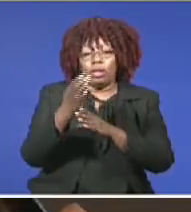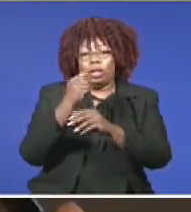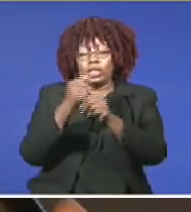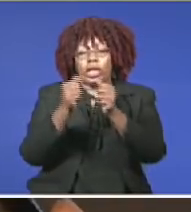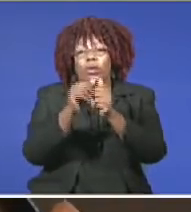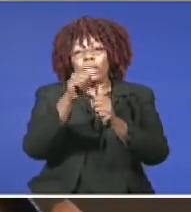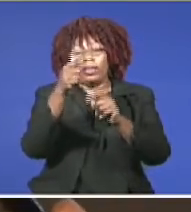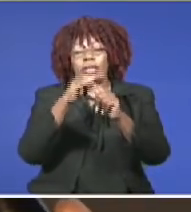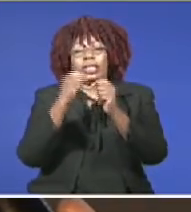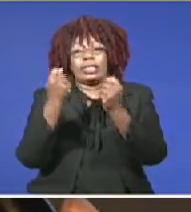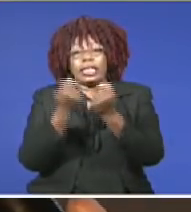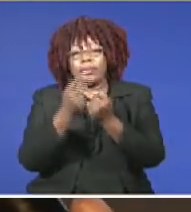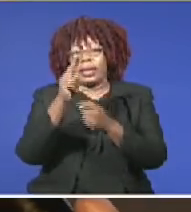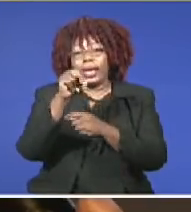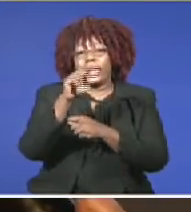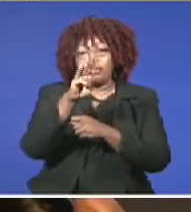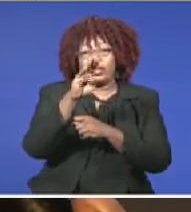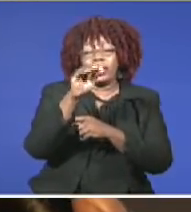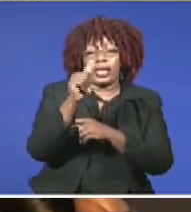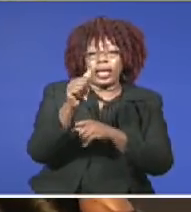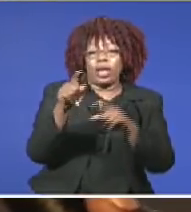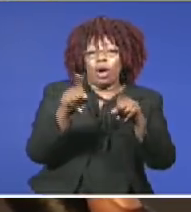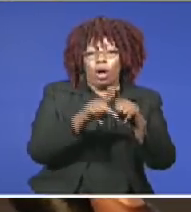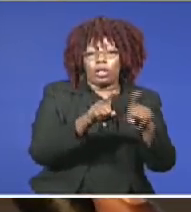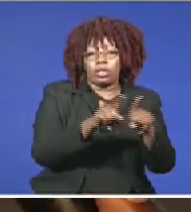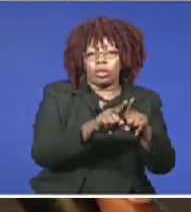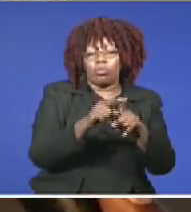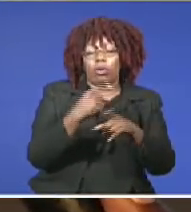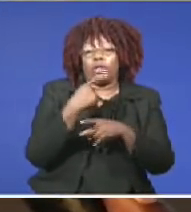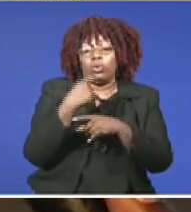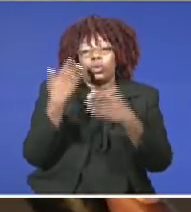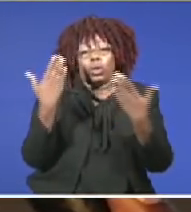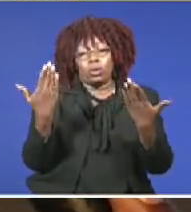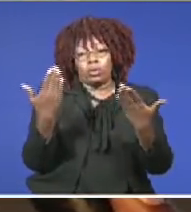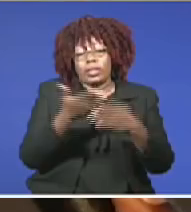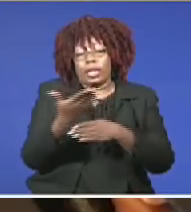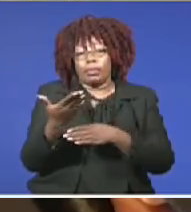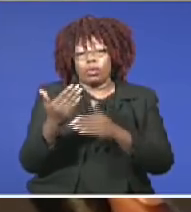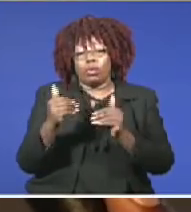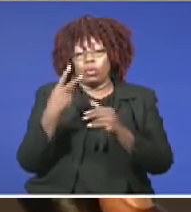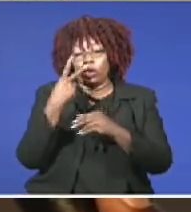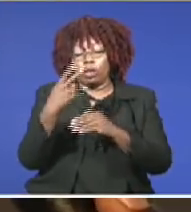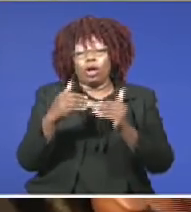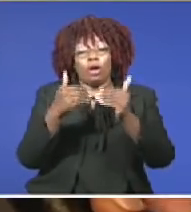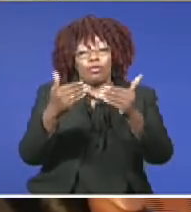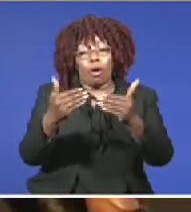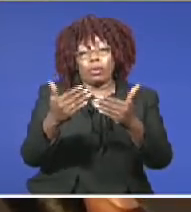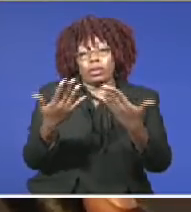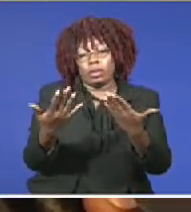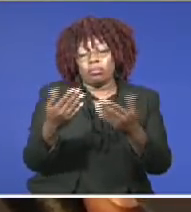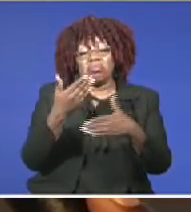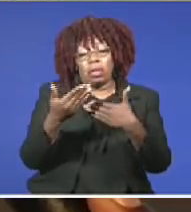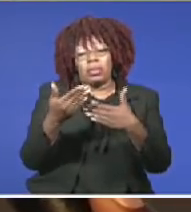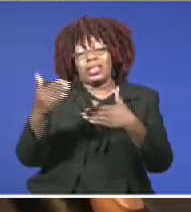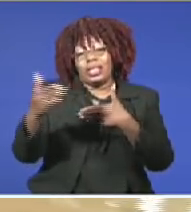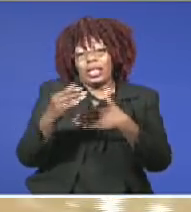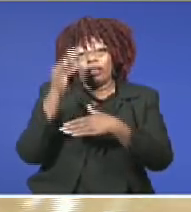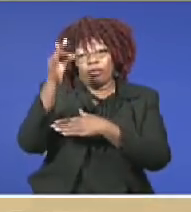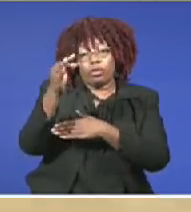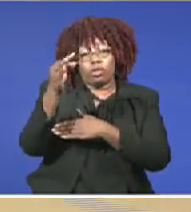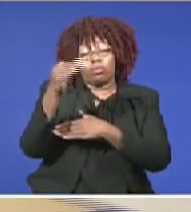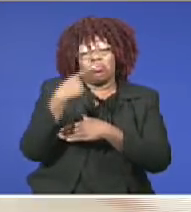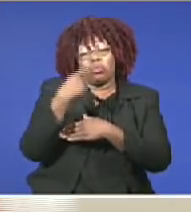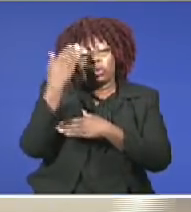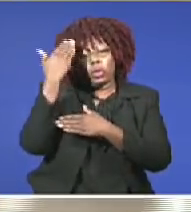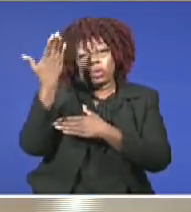team, the NBA as well, and who knows? It could be something we look forward to in the near future. Who knows?